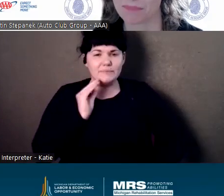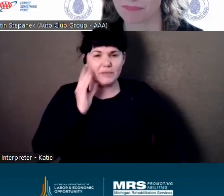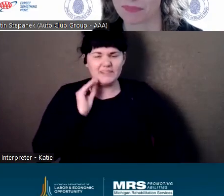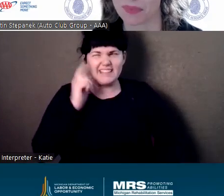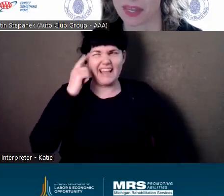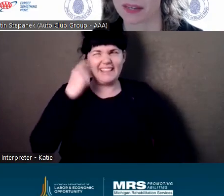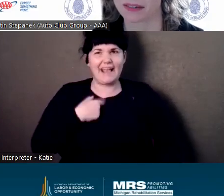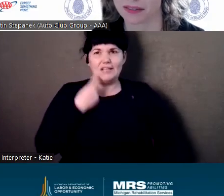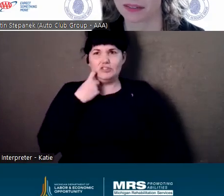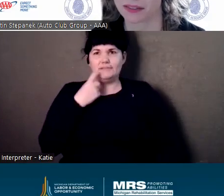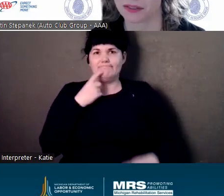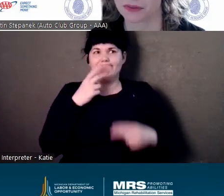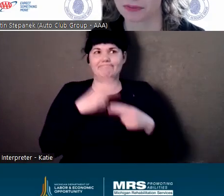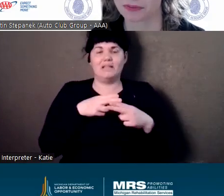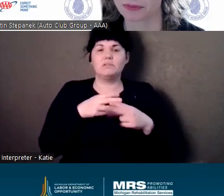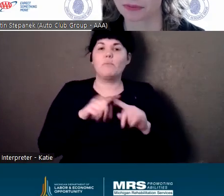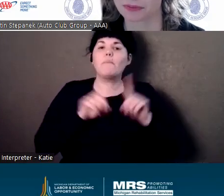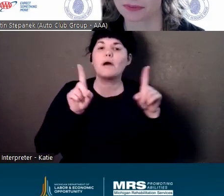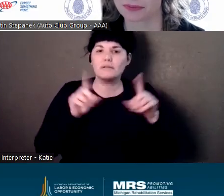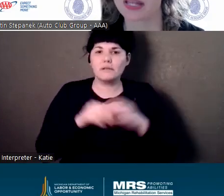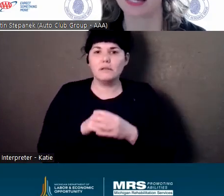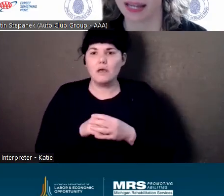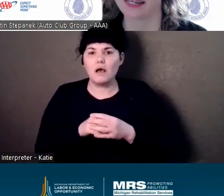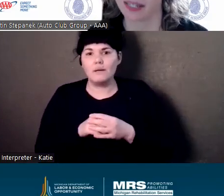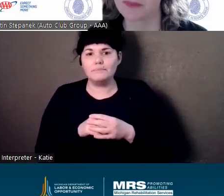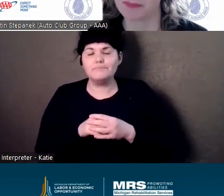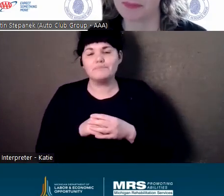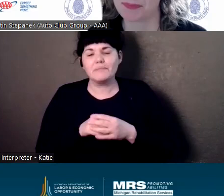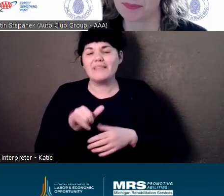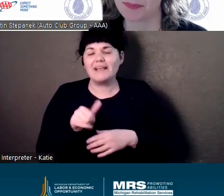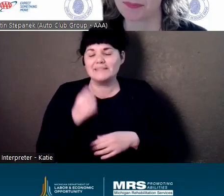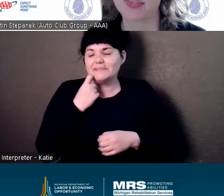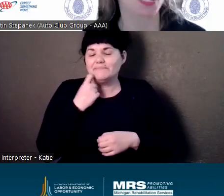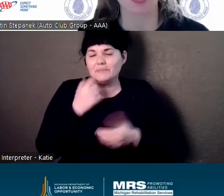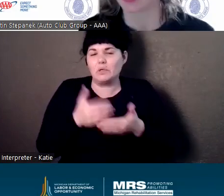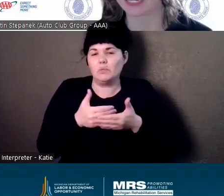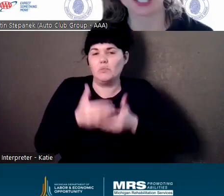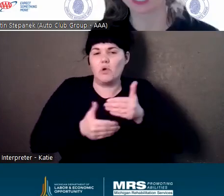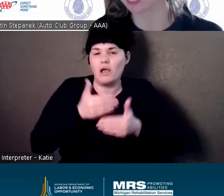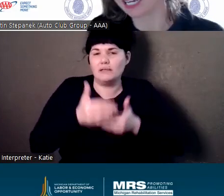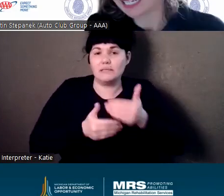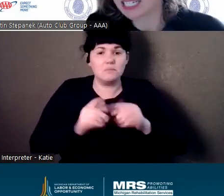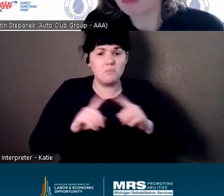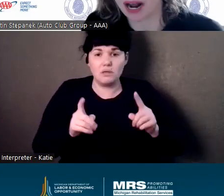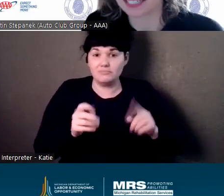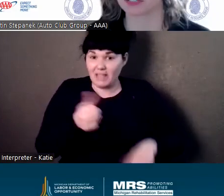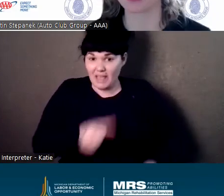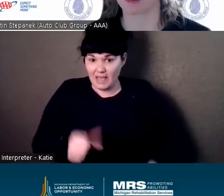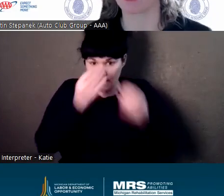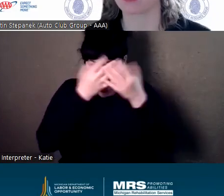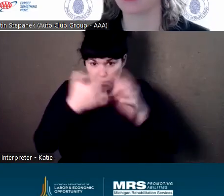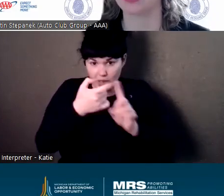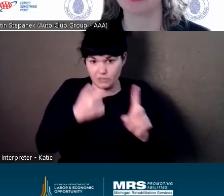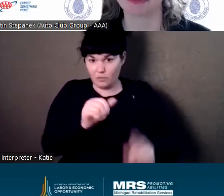that's something that is, I would say, just in process, but anything from the AAA side? It is in process.